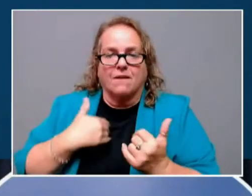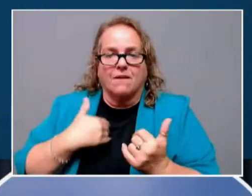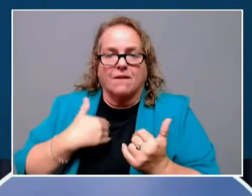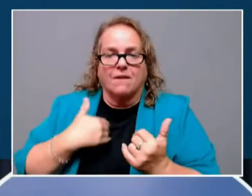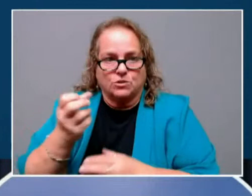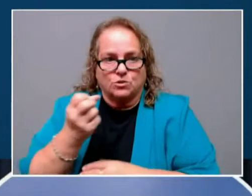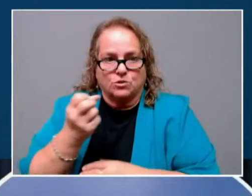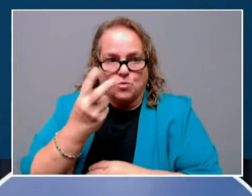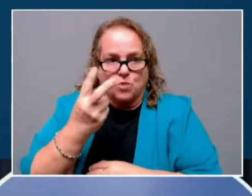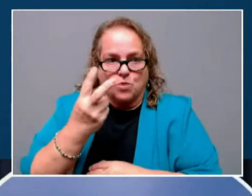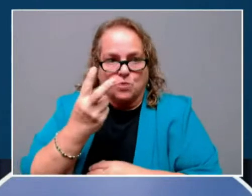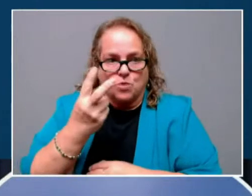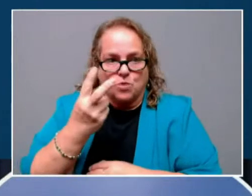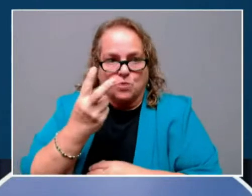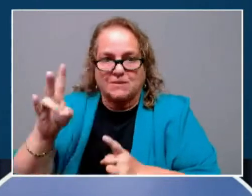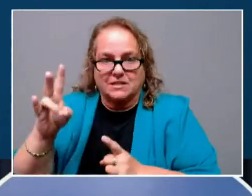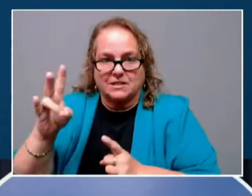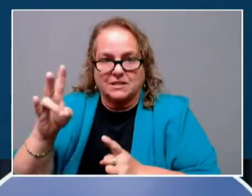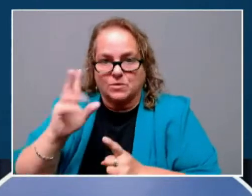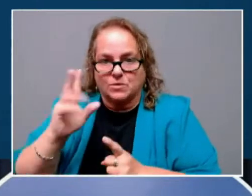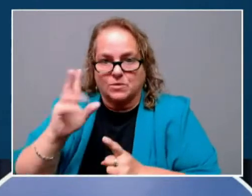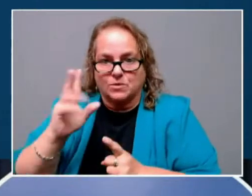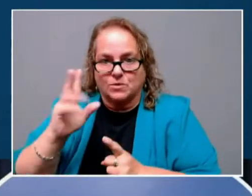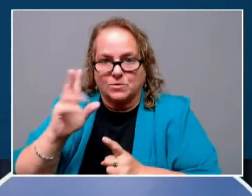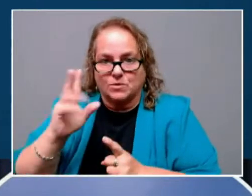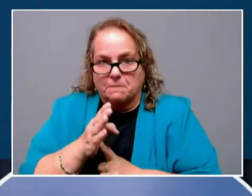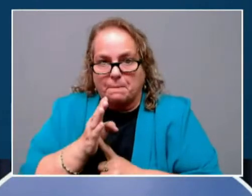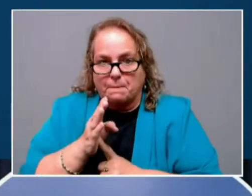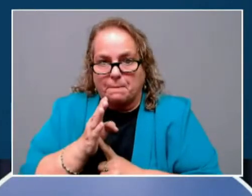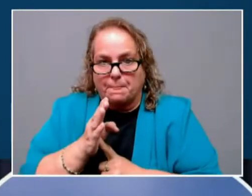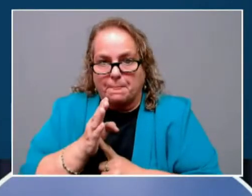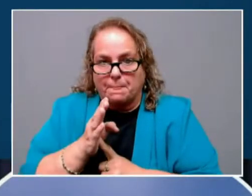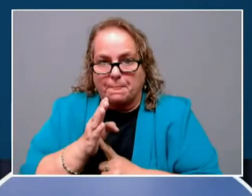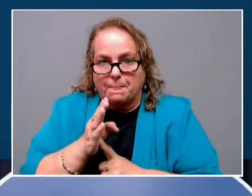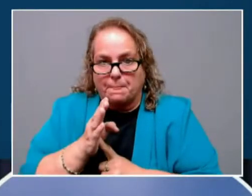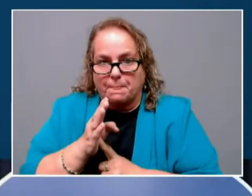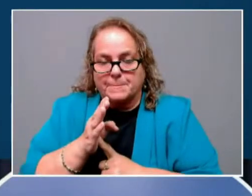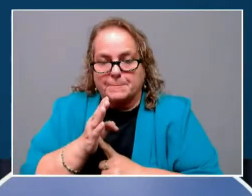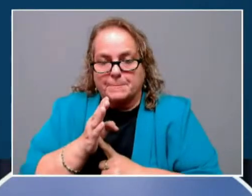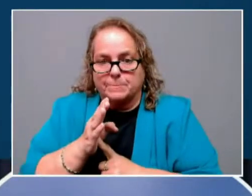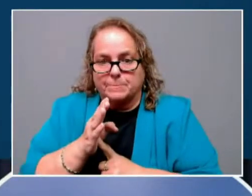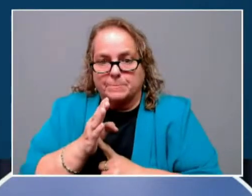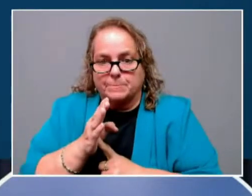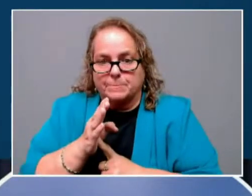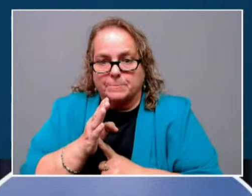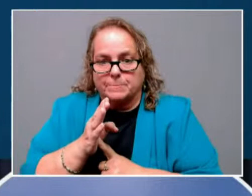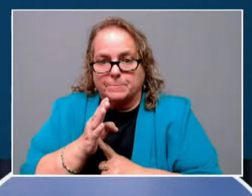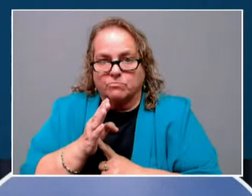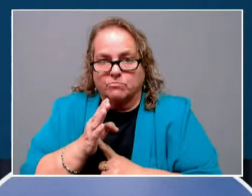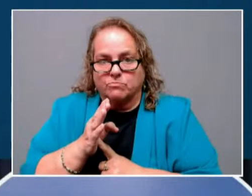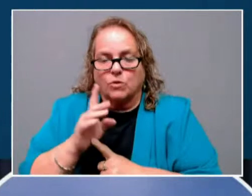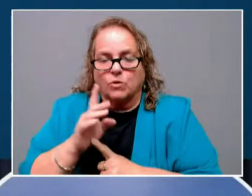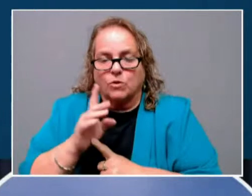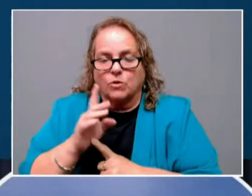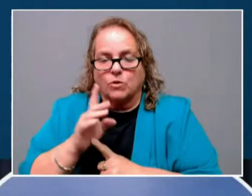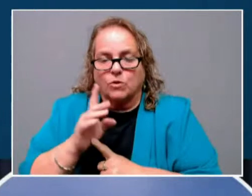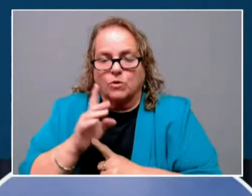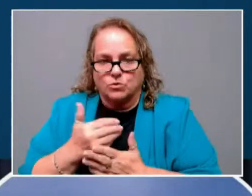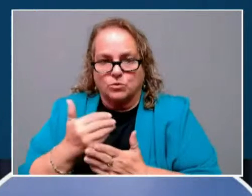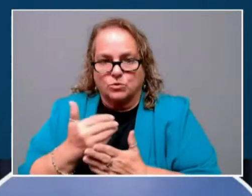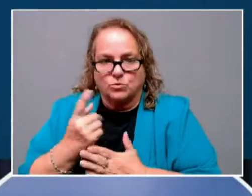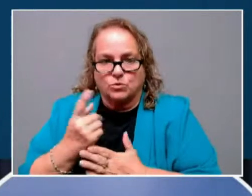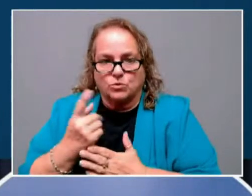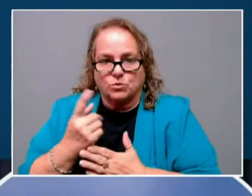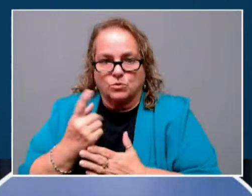So you'll see on the, can you go to, oh, this is the new one. So